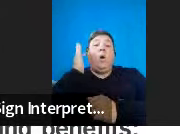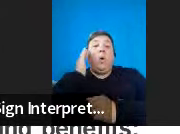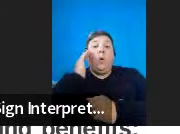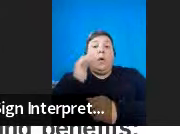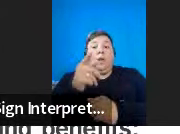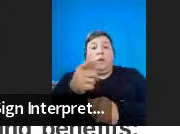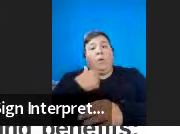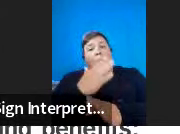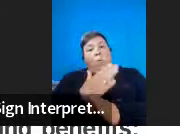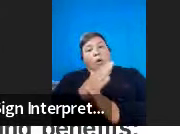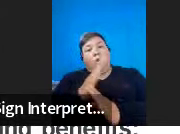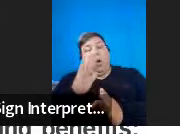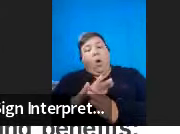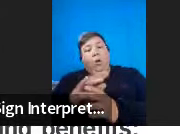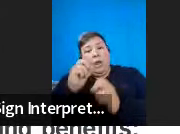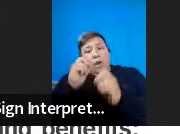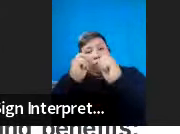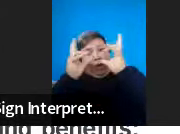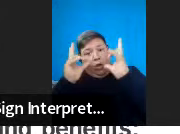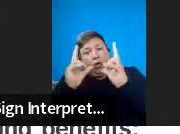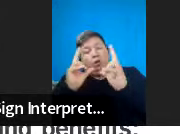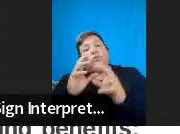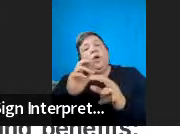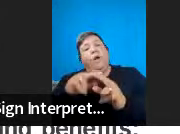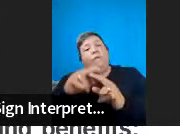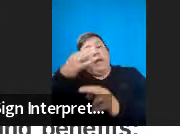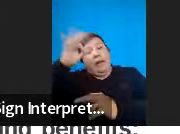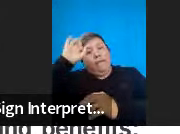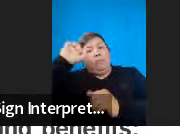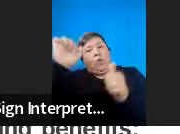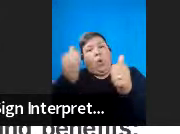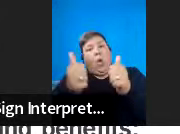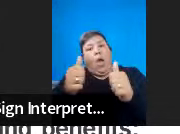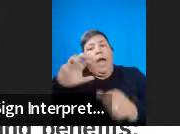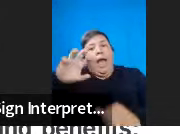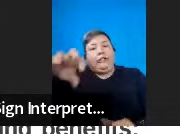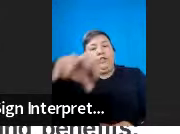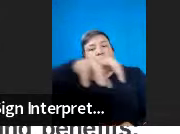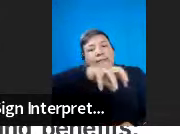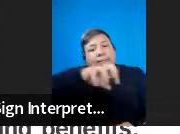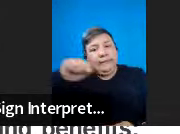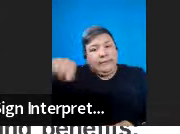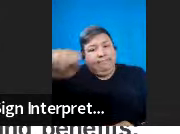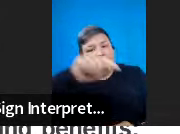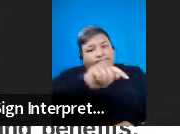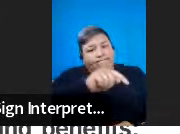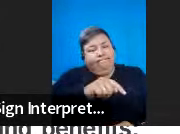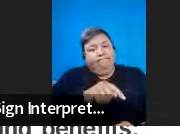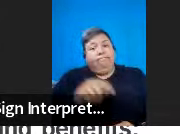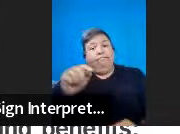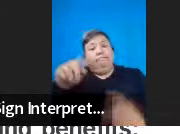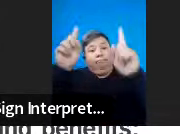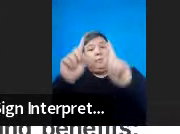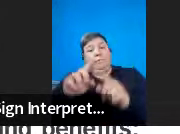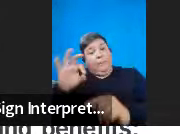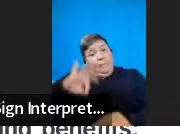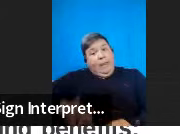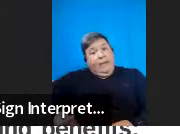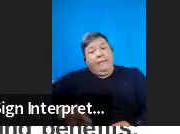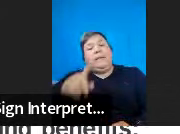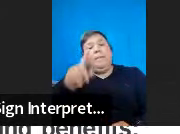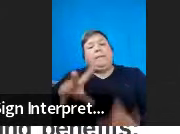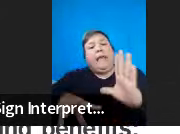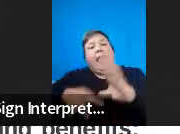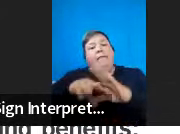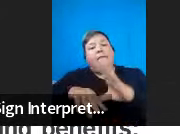on the recognition of the government agencies. And I'd like to pause on this one. This specific benefit was influenced